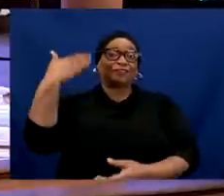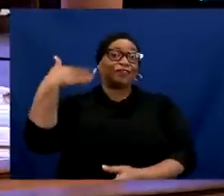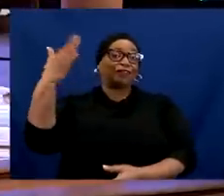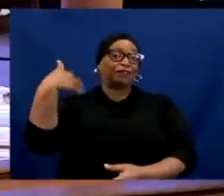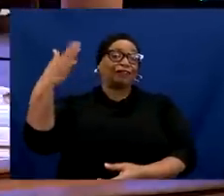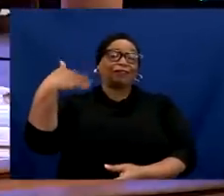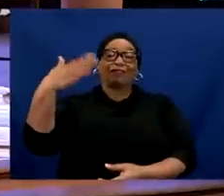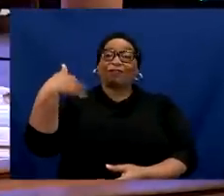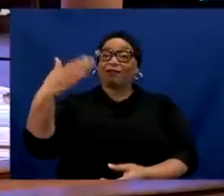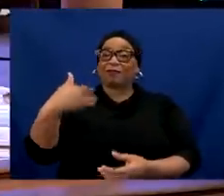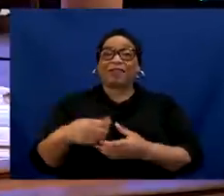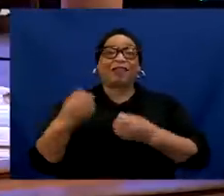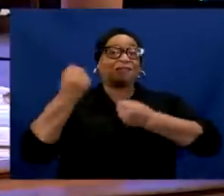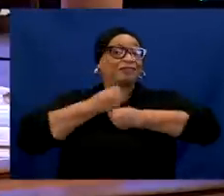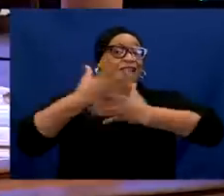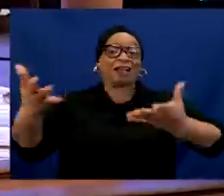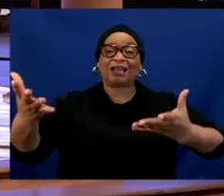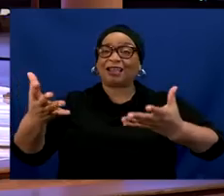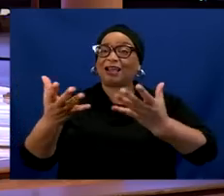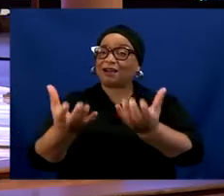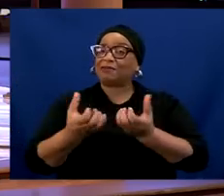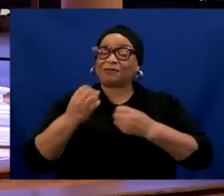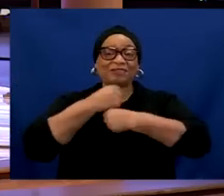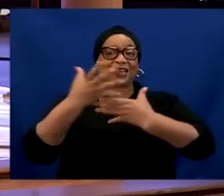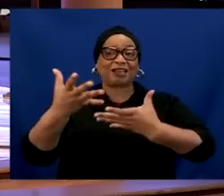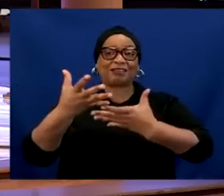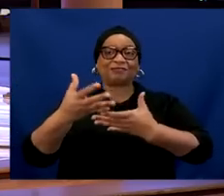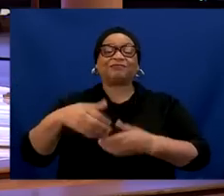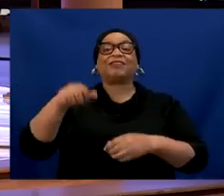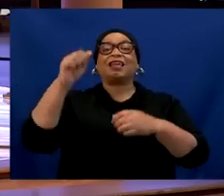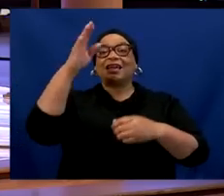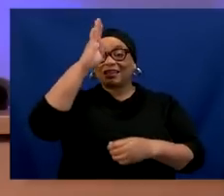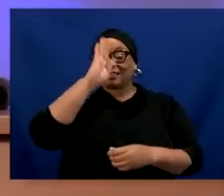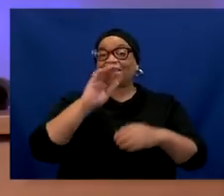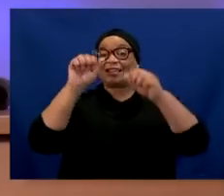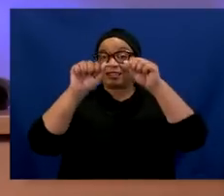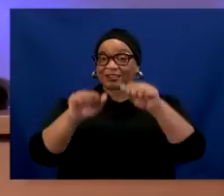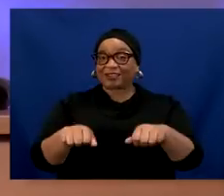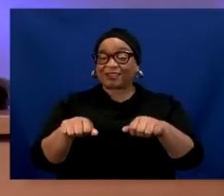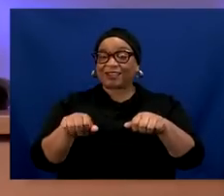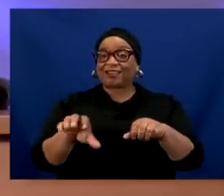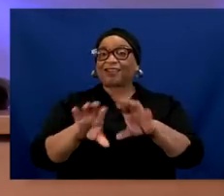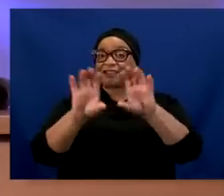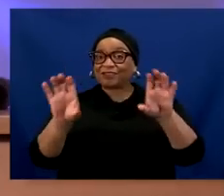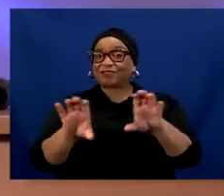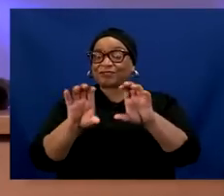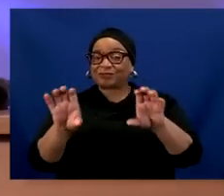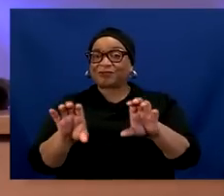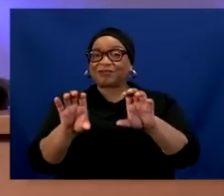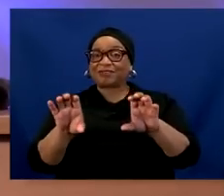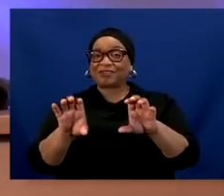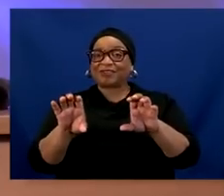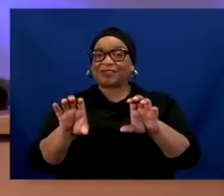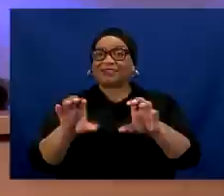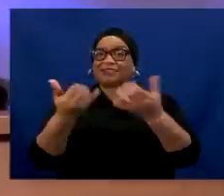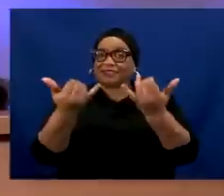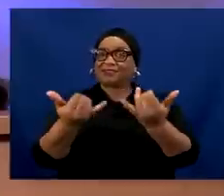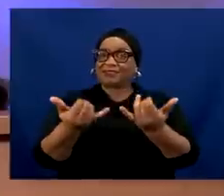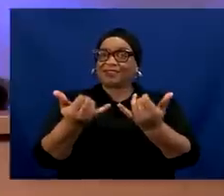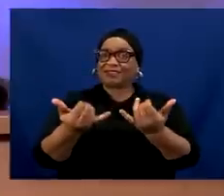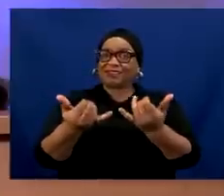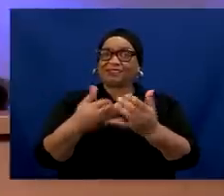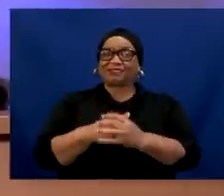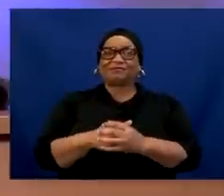now. I said, God can do it because God is already doing it.